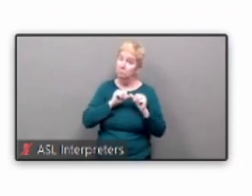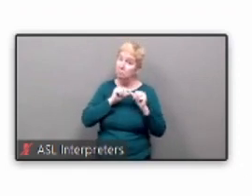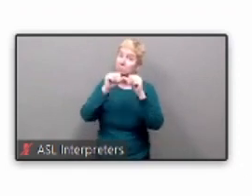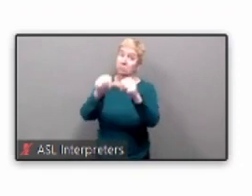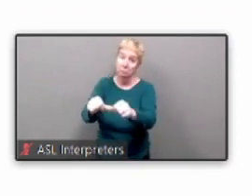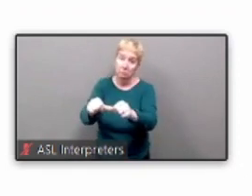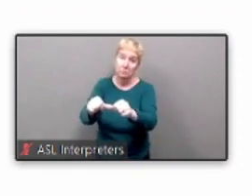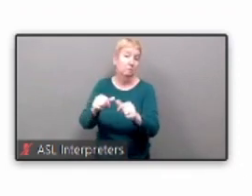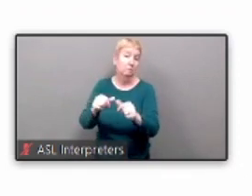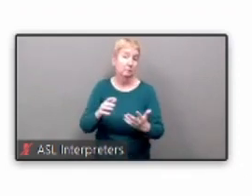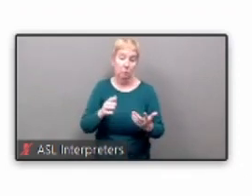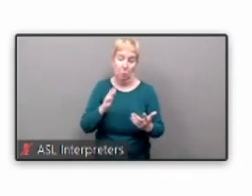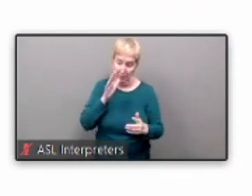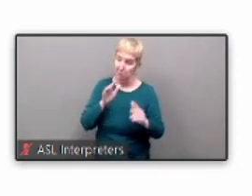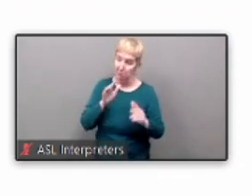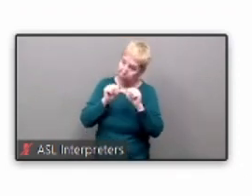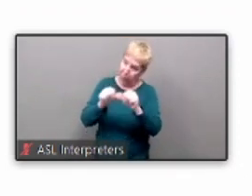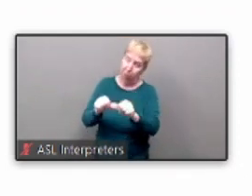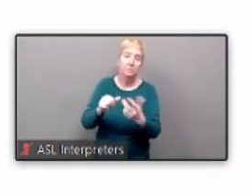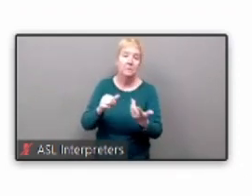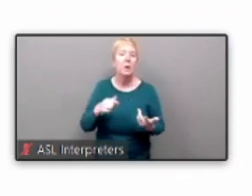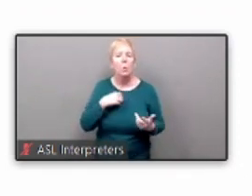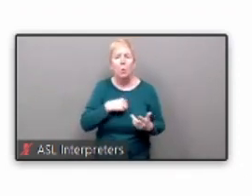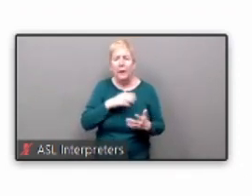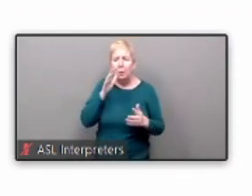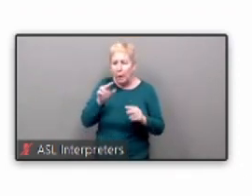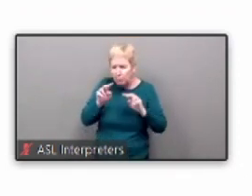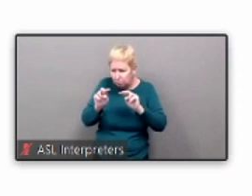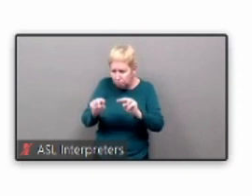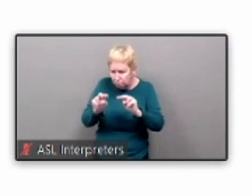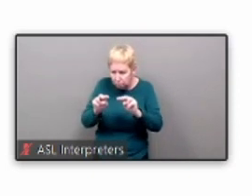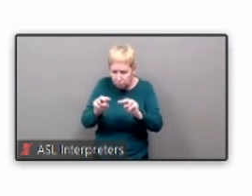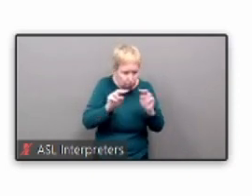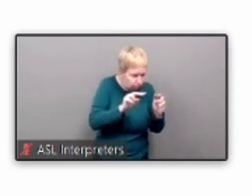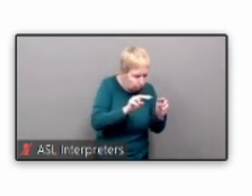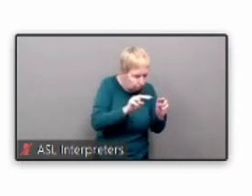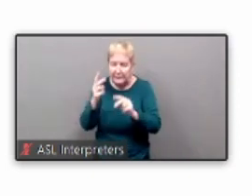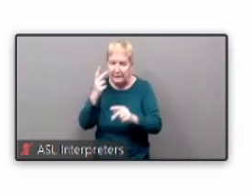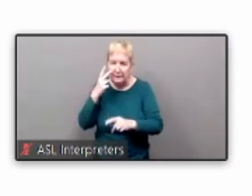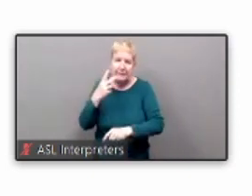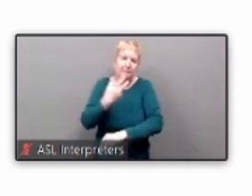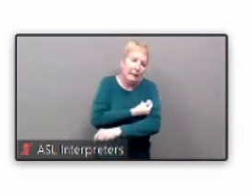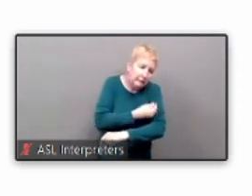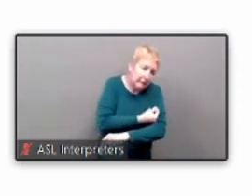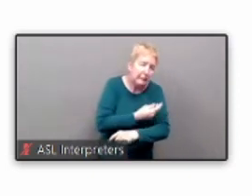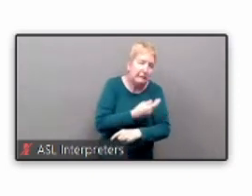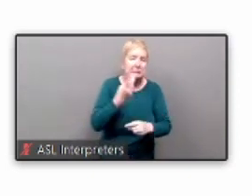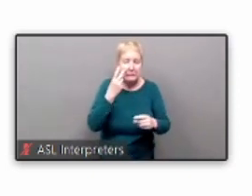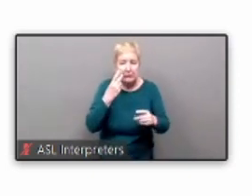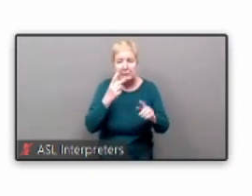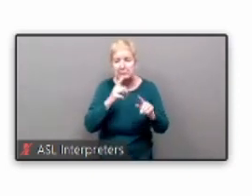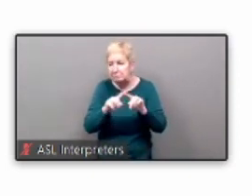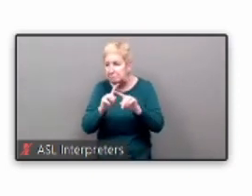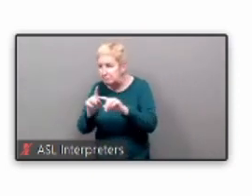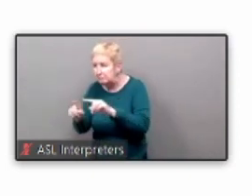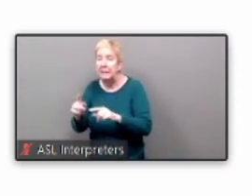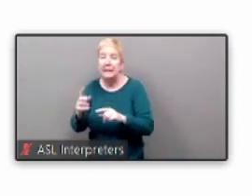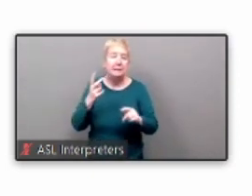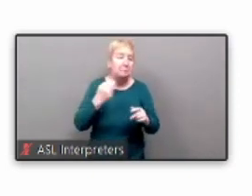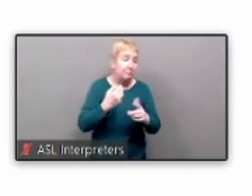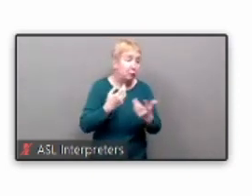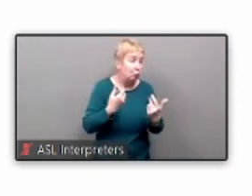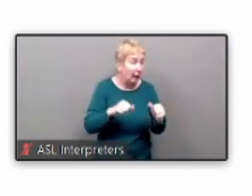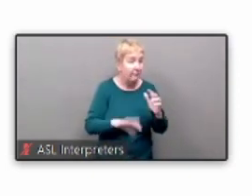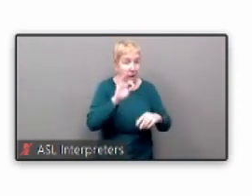system. We will continue to closely monitor vaccination rates and step up efforts to make vaccinations even